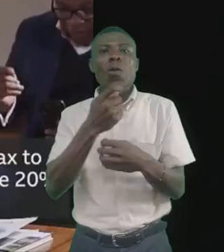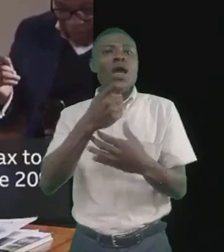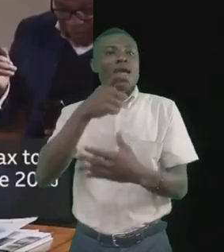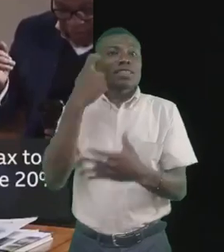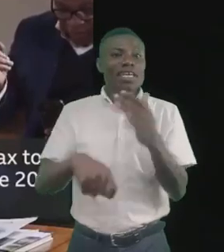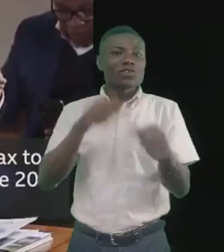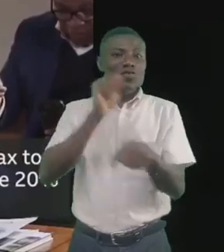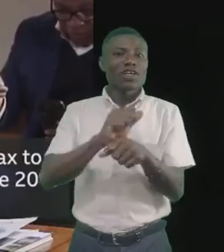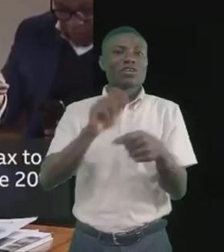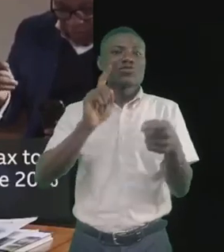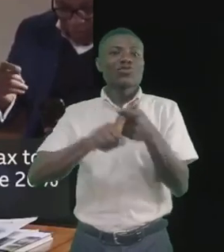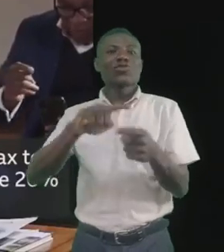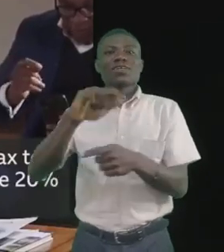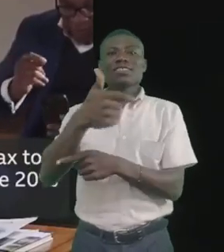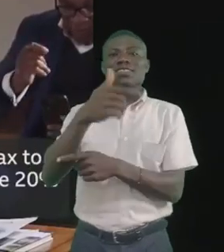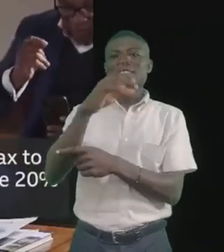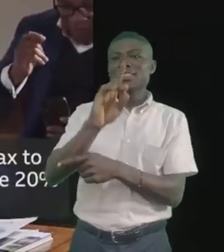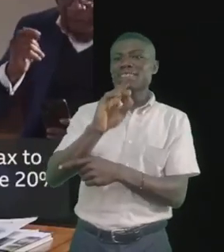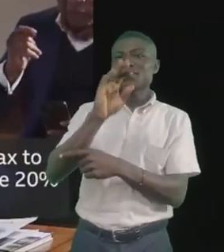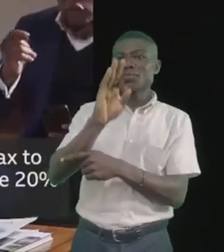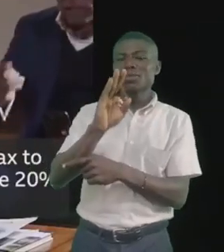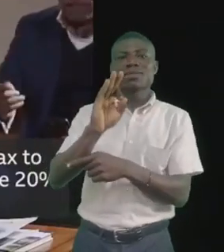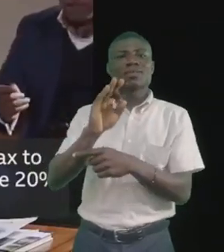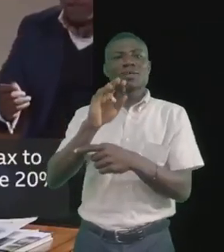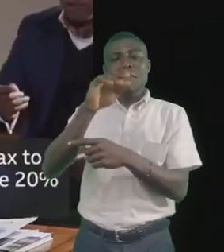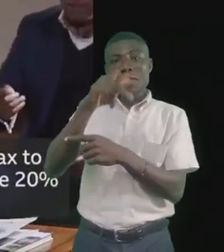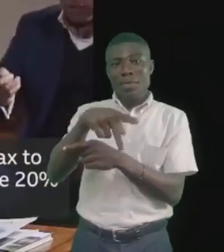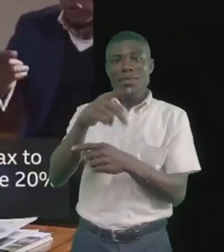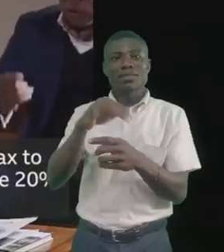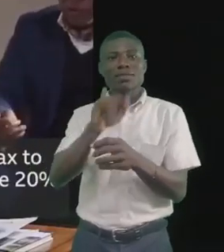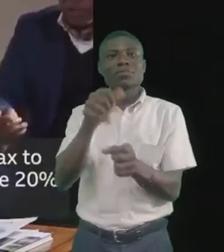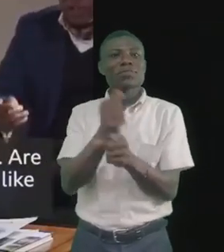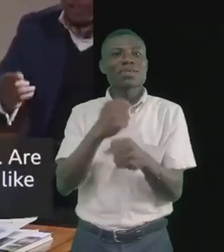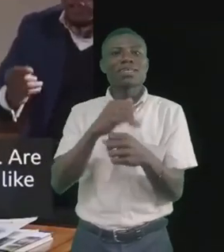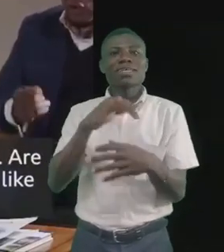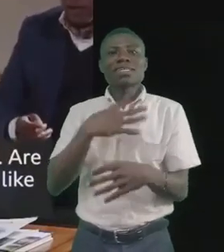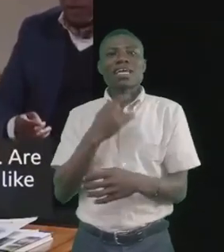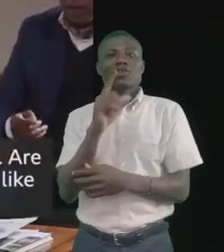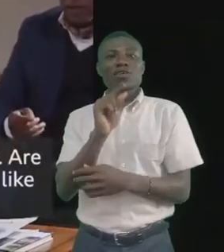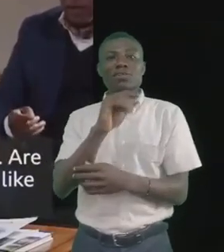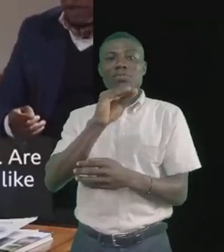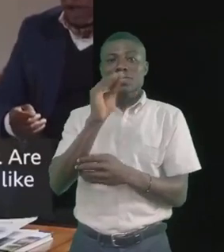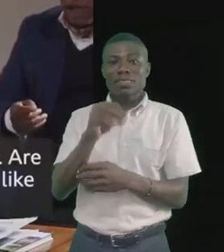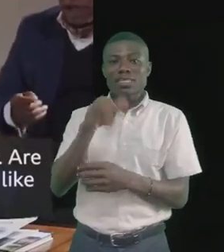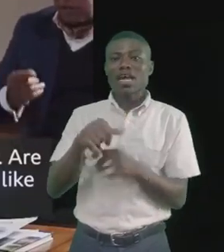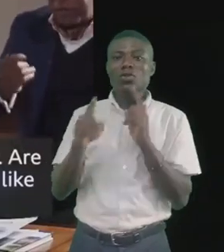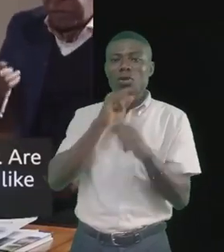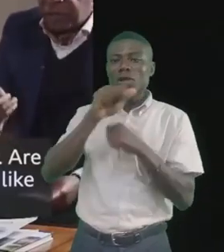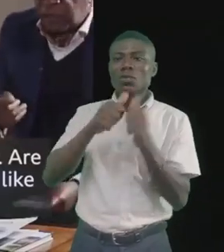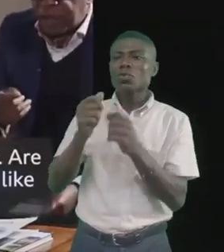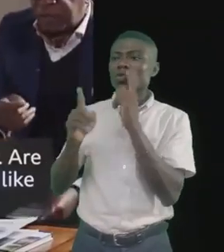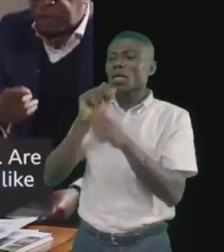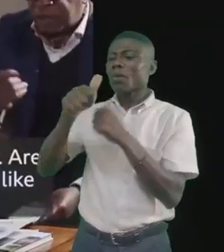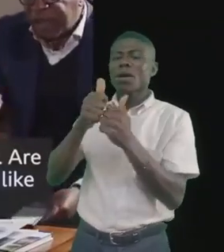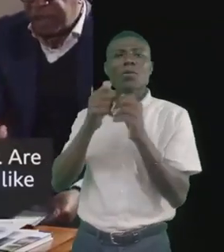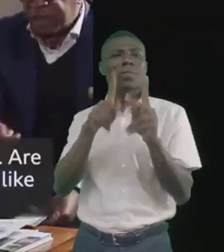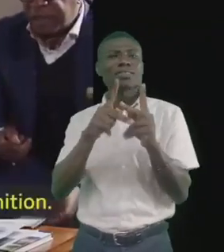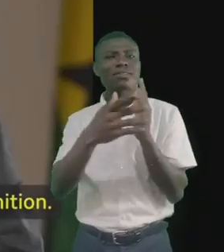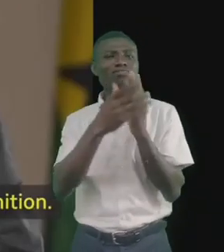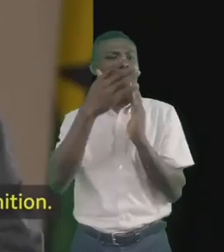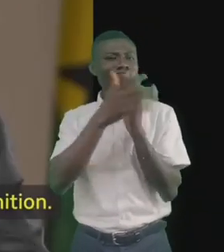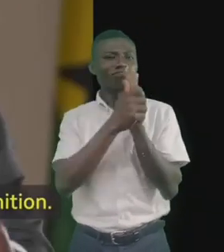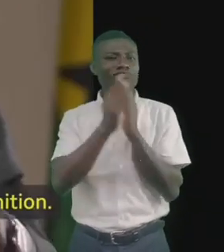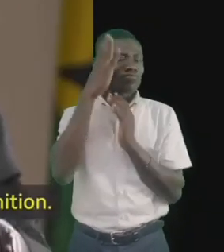to GDP ratio to something like 20% from the 12% that you're talking about. Are you speaking to experts like